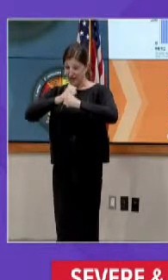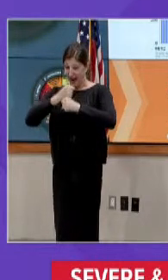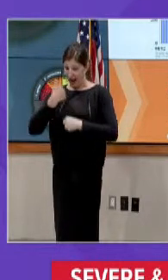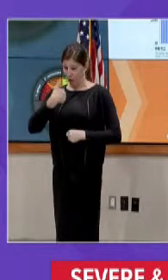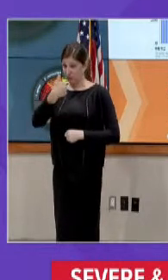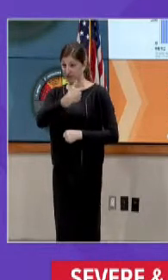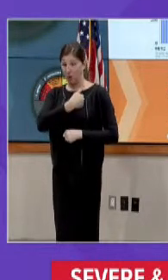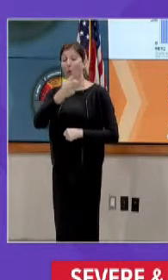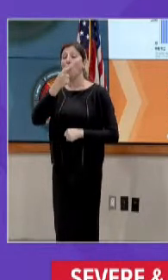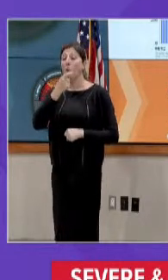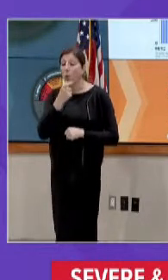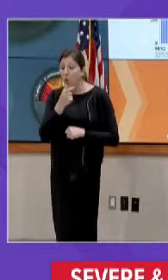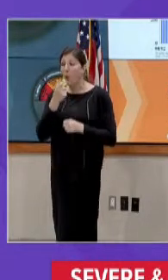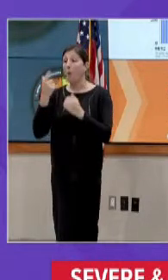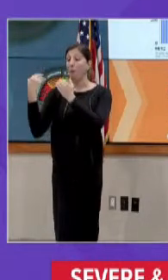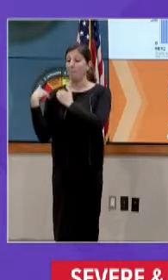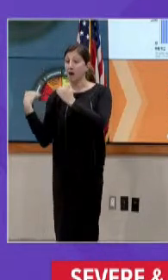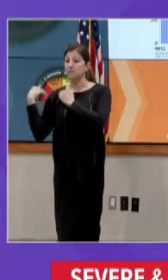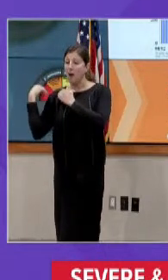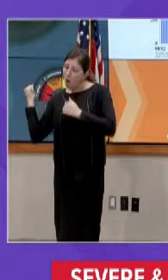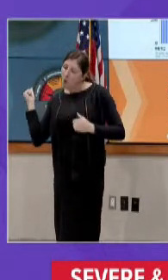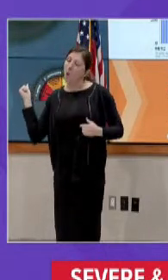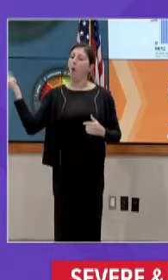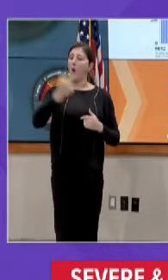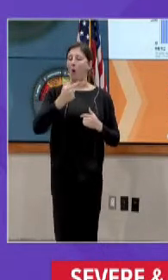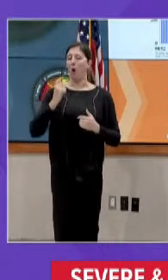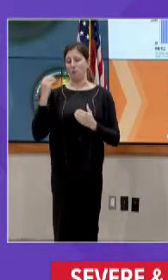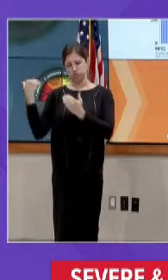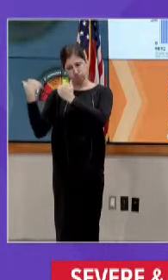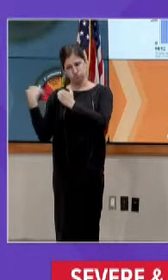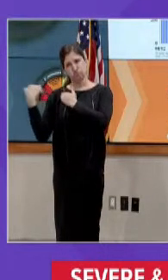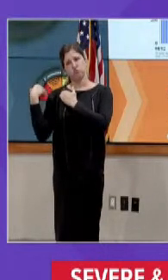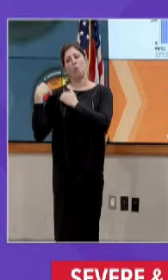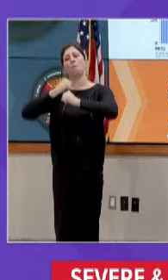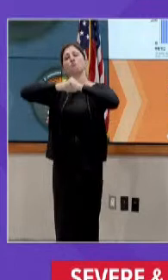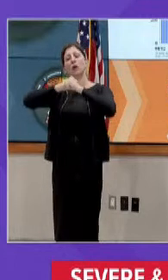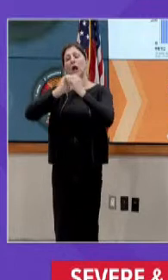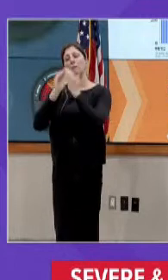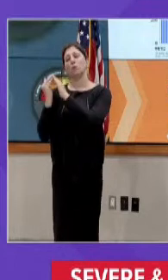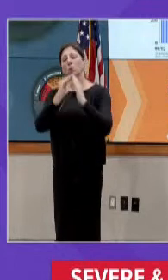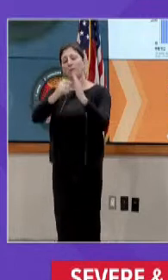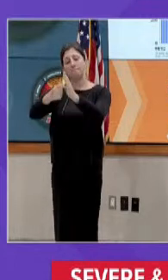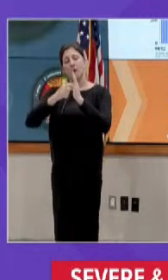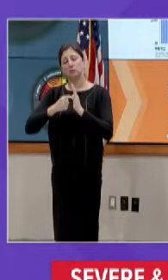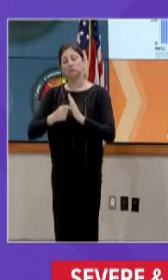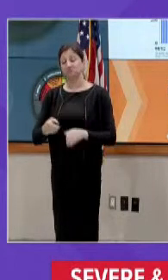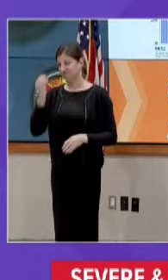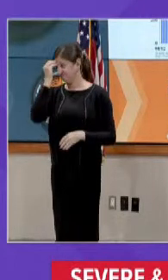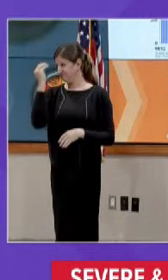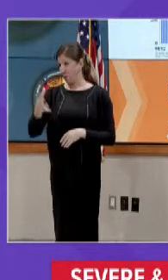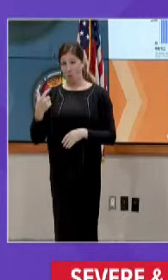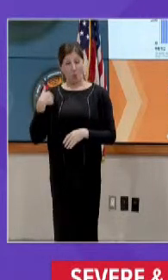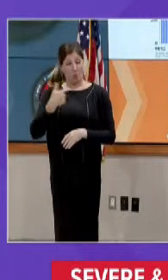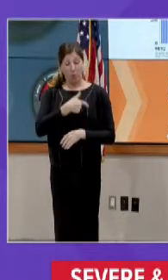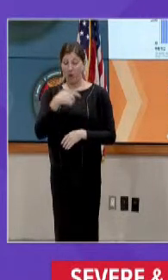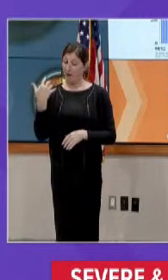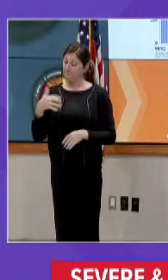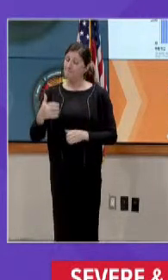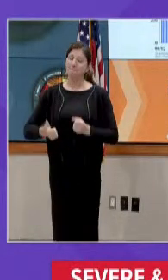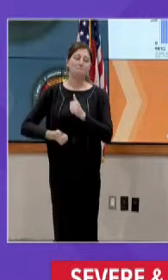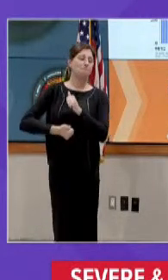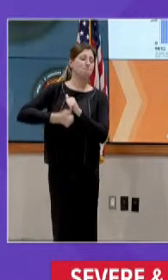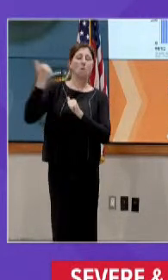it is also up to us to protect our community. And I want to say that we are one of the most generous and